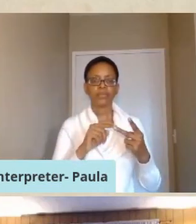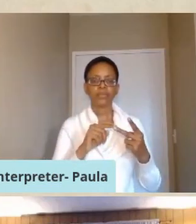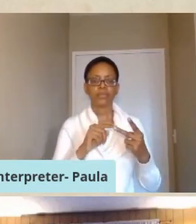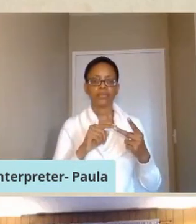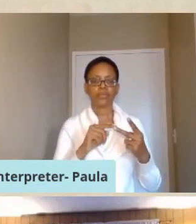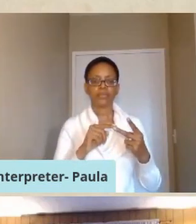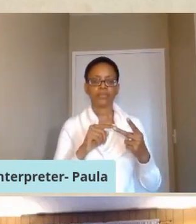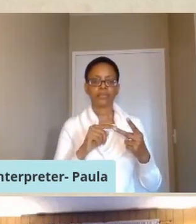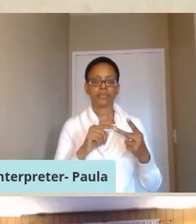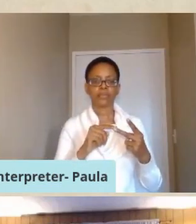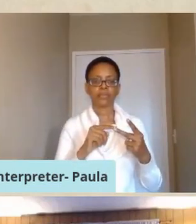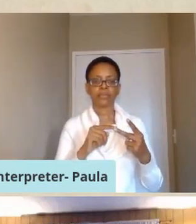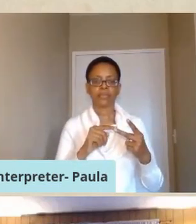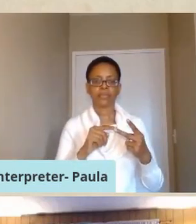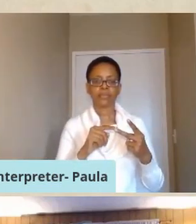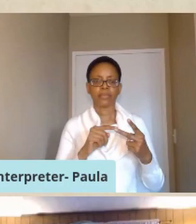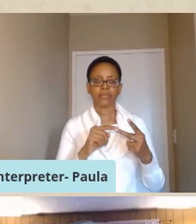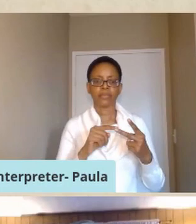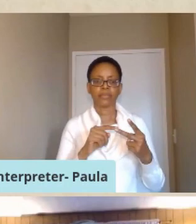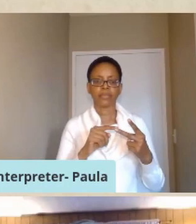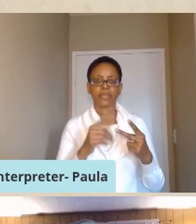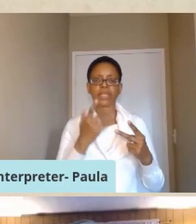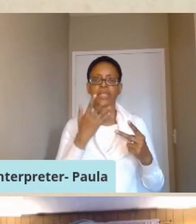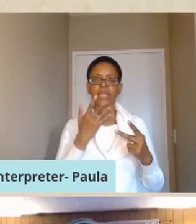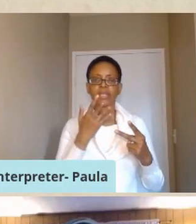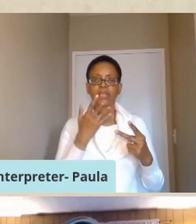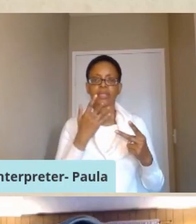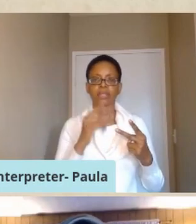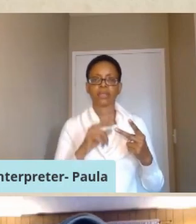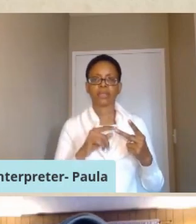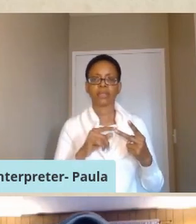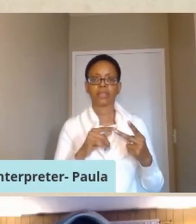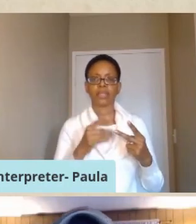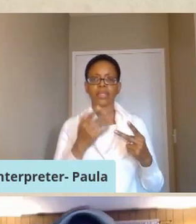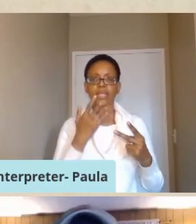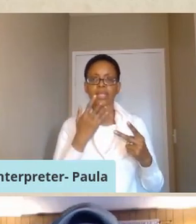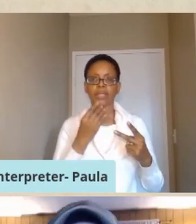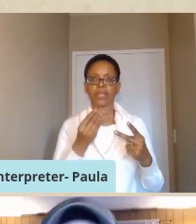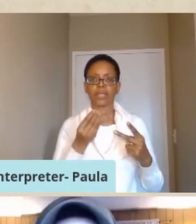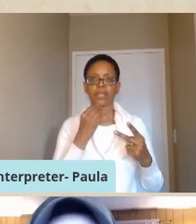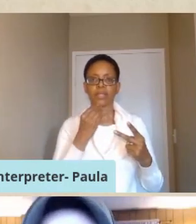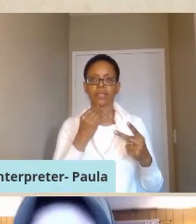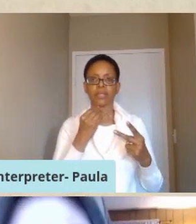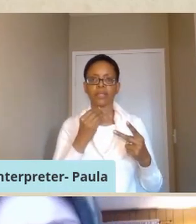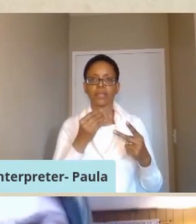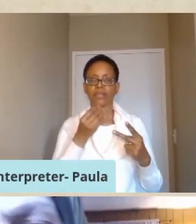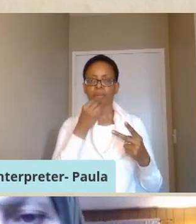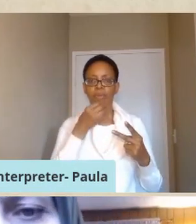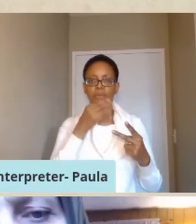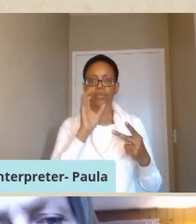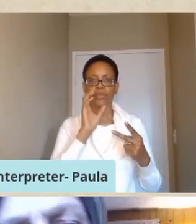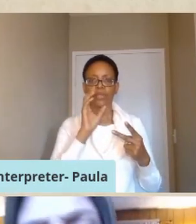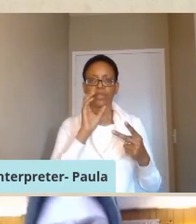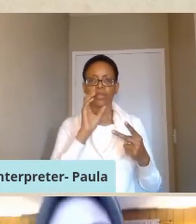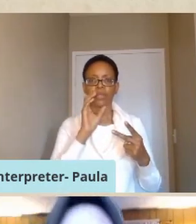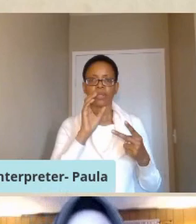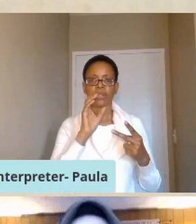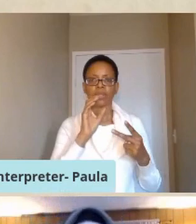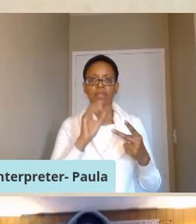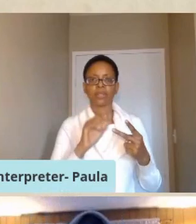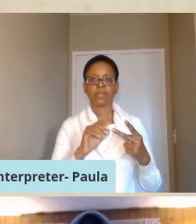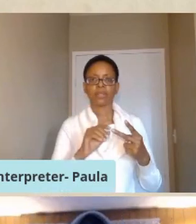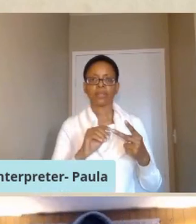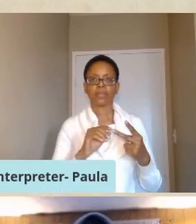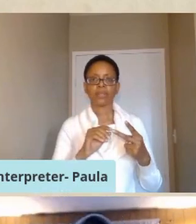senses. The second is, taste. So tasting or consuming lawful food and drinks and see it as